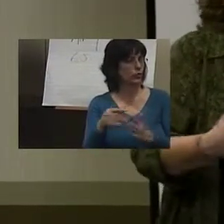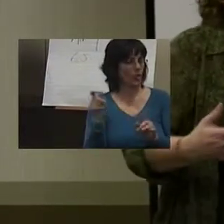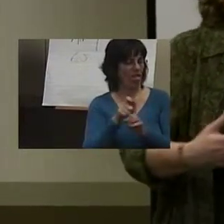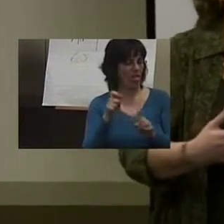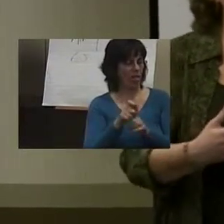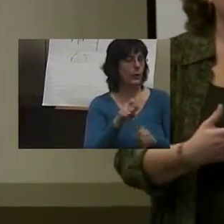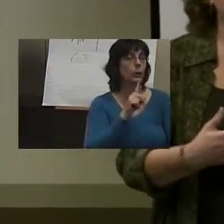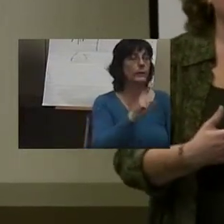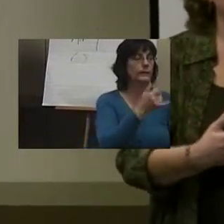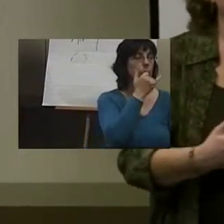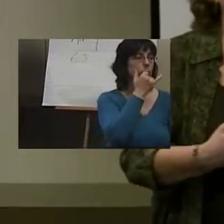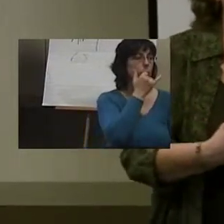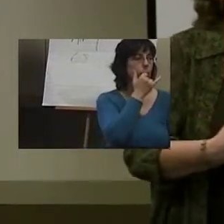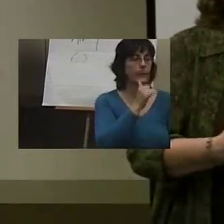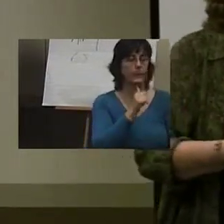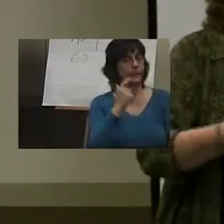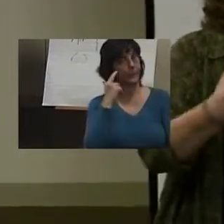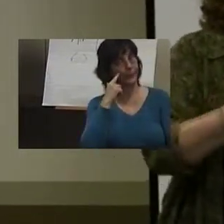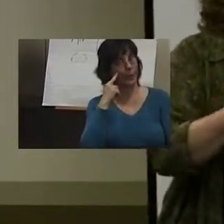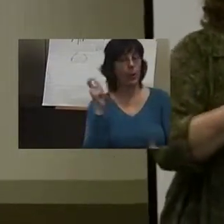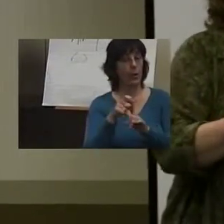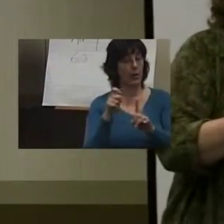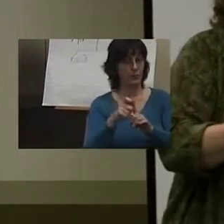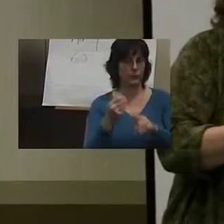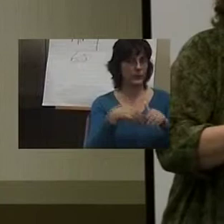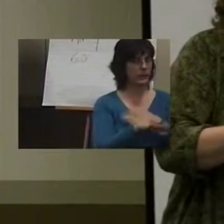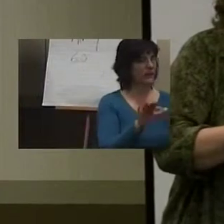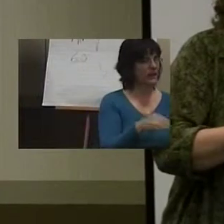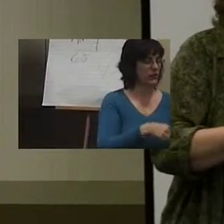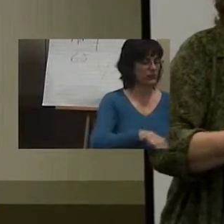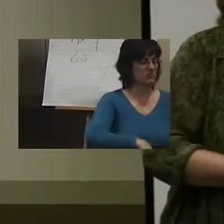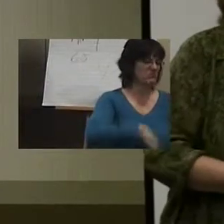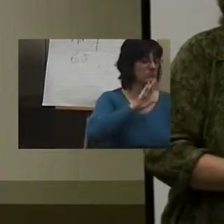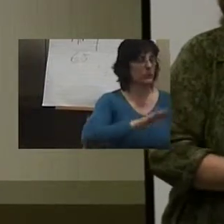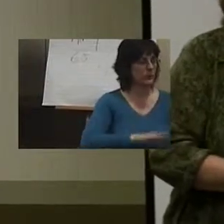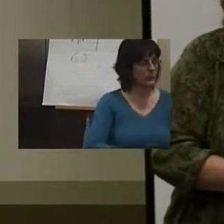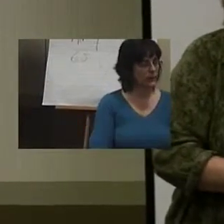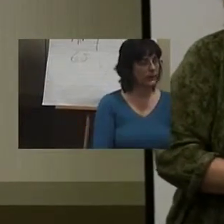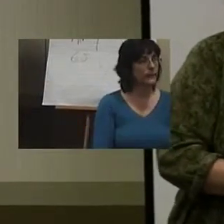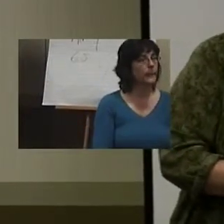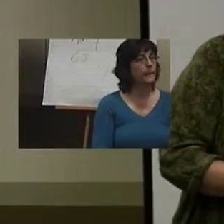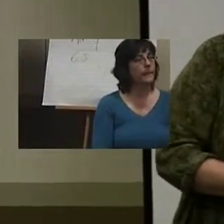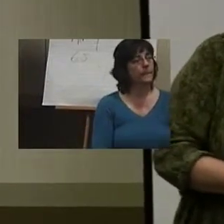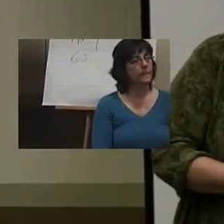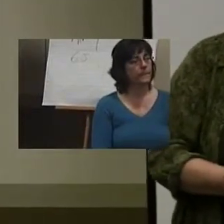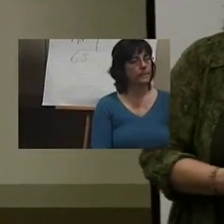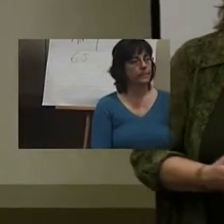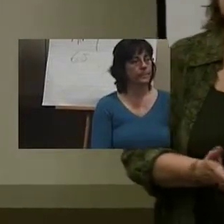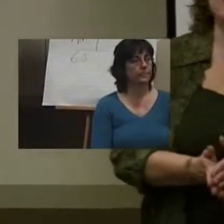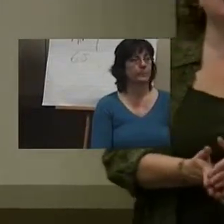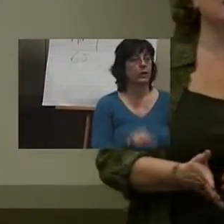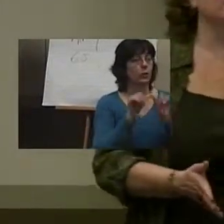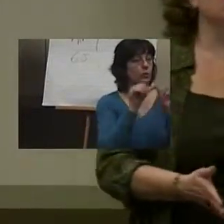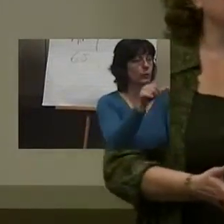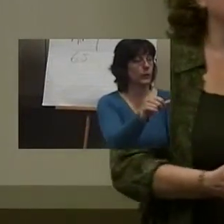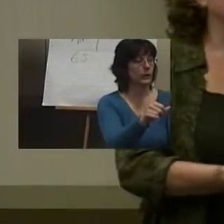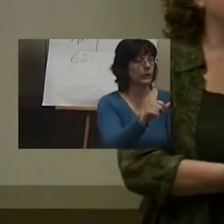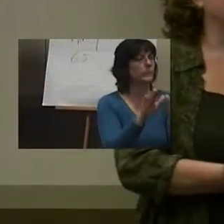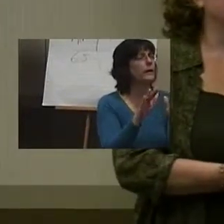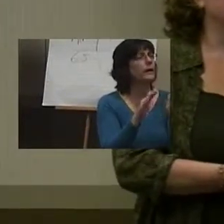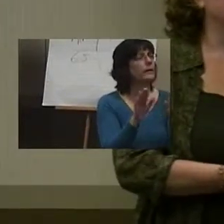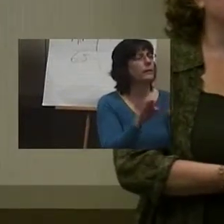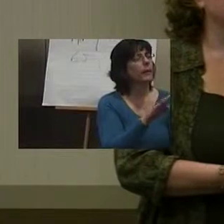but it was really a mistake, and they come into the classroom very frustrated. Okay? Duration, how long is the